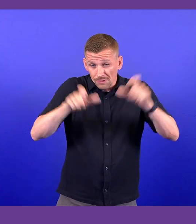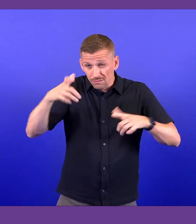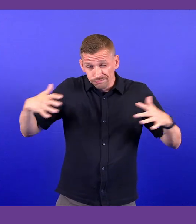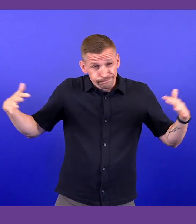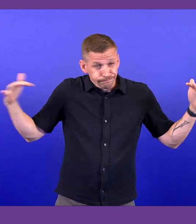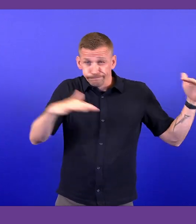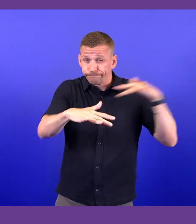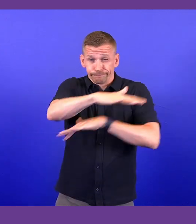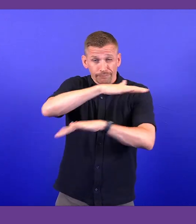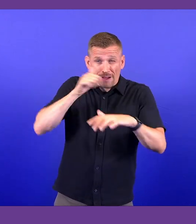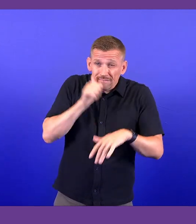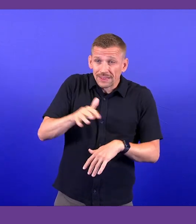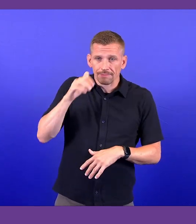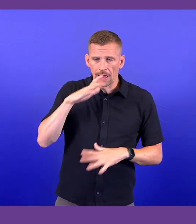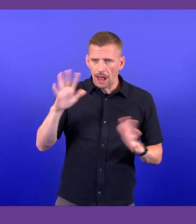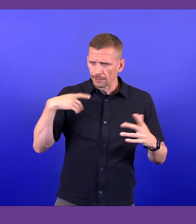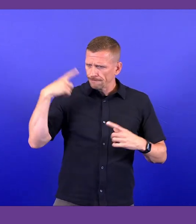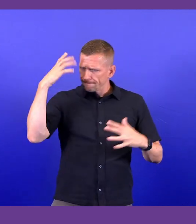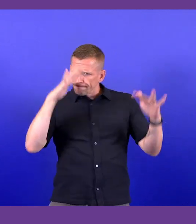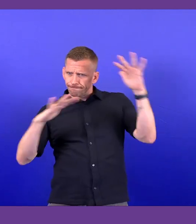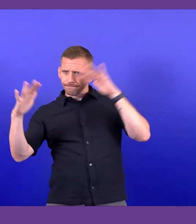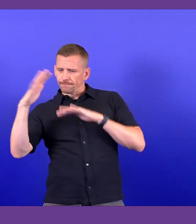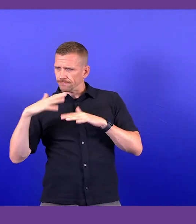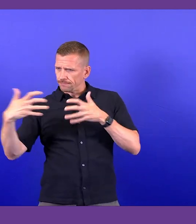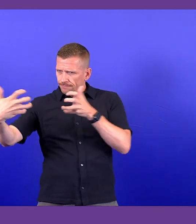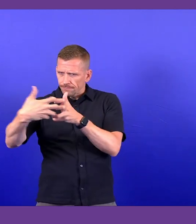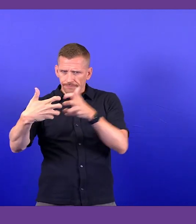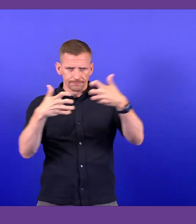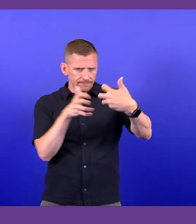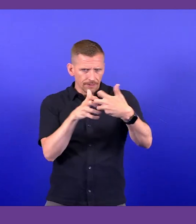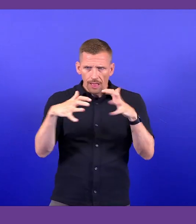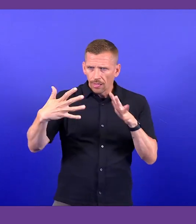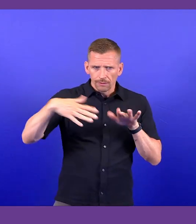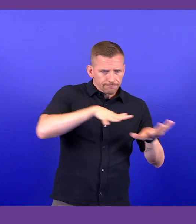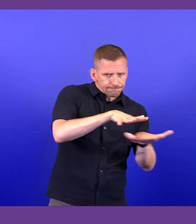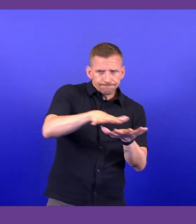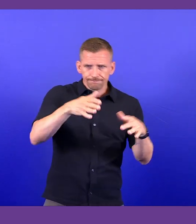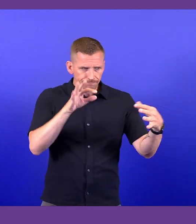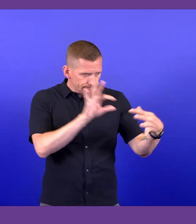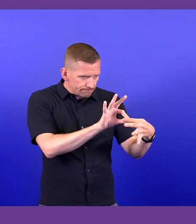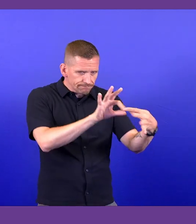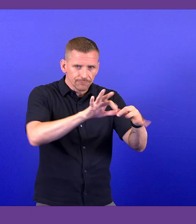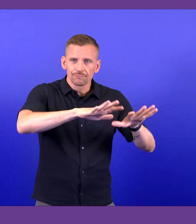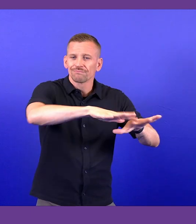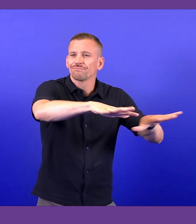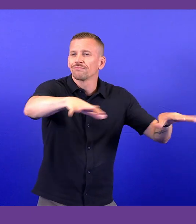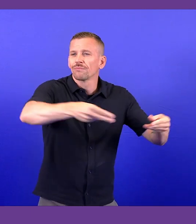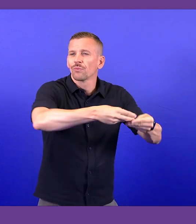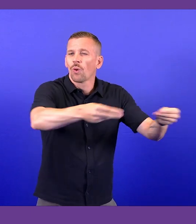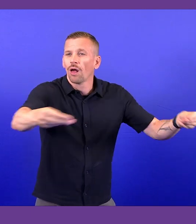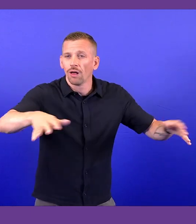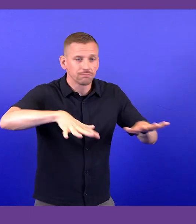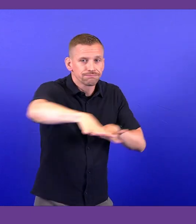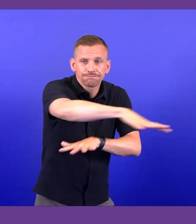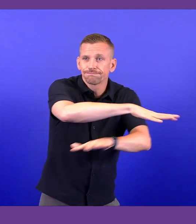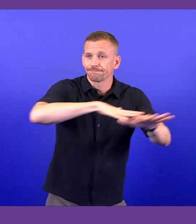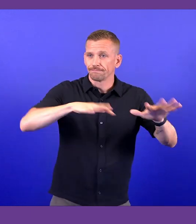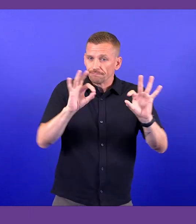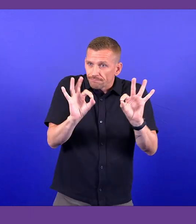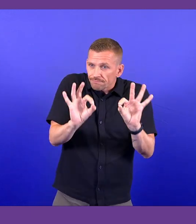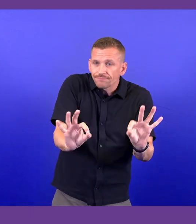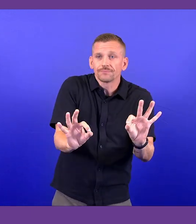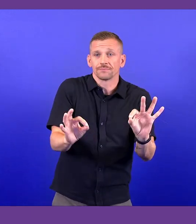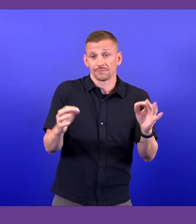infrastructure and rolling stock, it has consequences on the overall flow of the services, and it has costs as